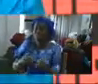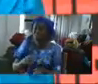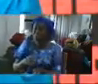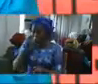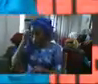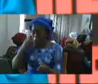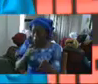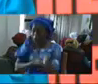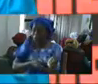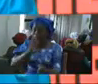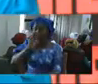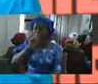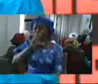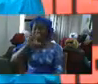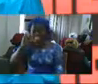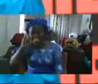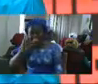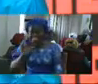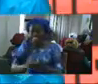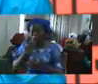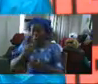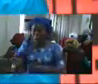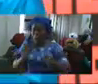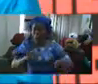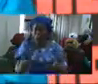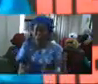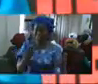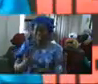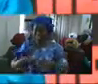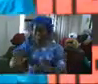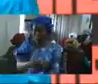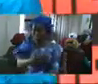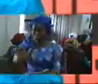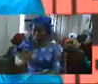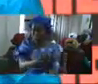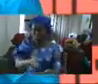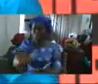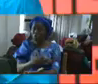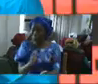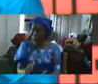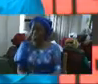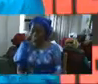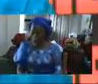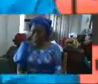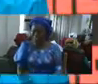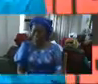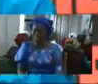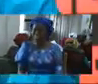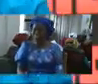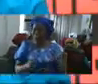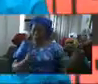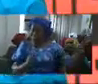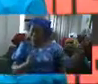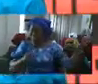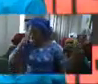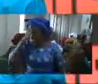During the Goa fishing program, I mean, those of you who are in charge, you know, barley is my favorite